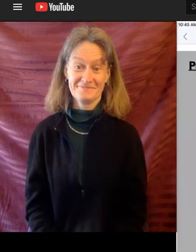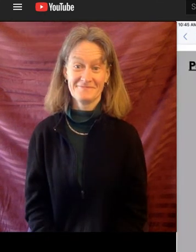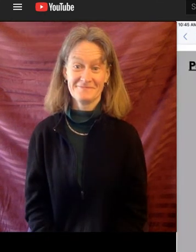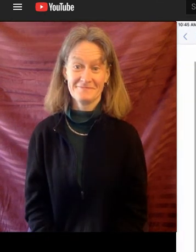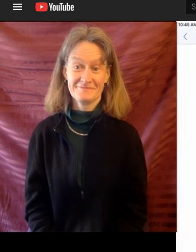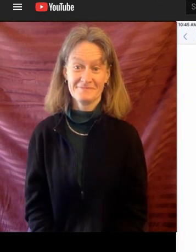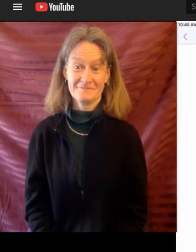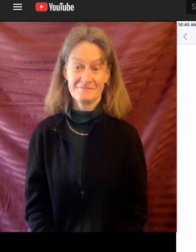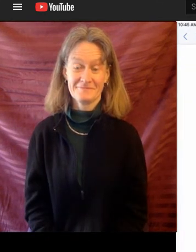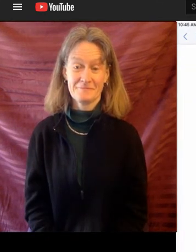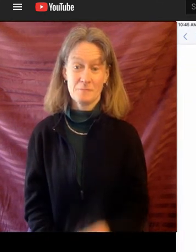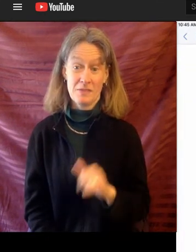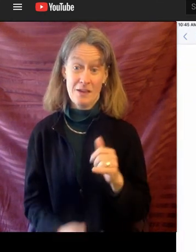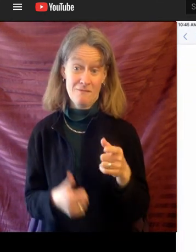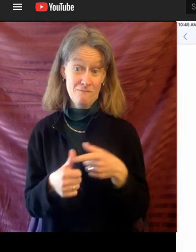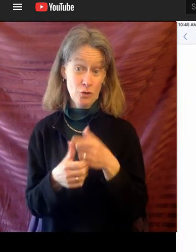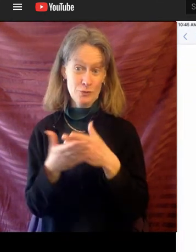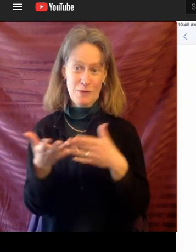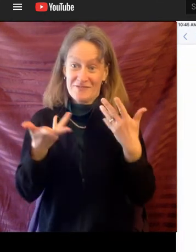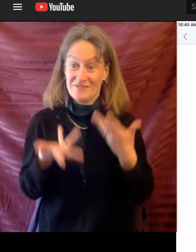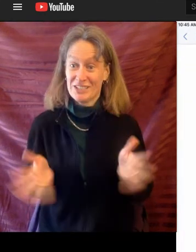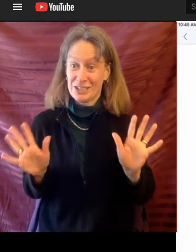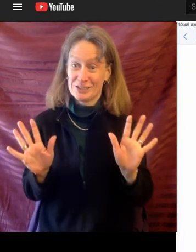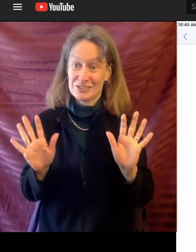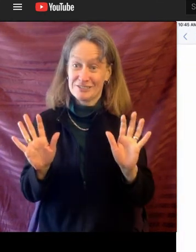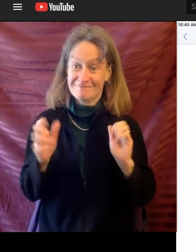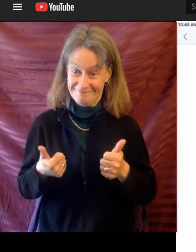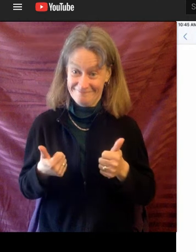so that first part is done.